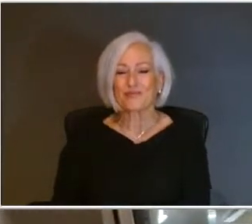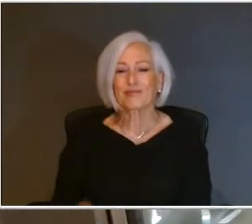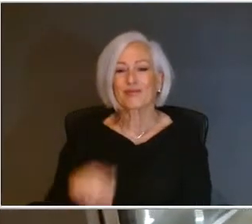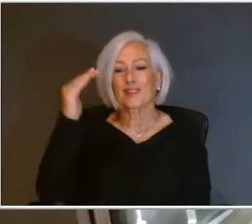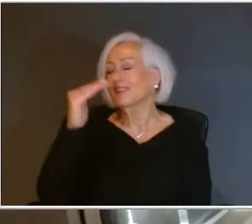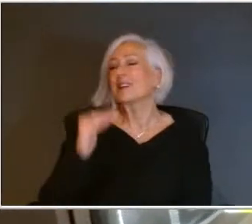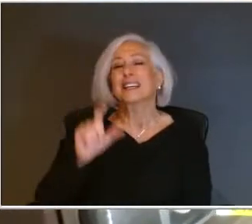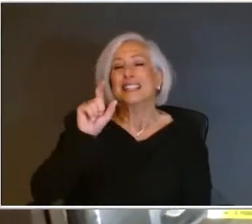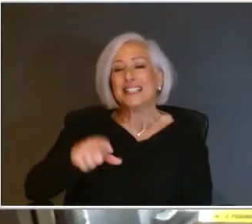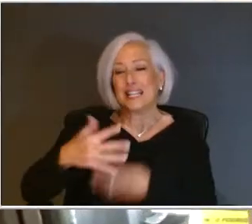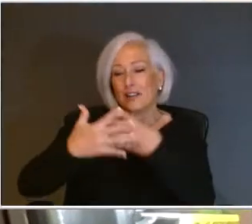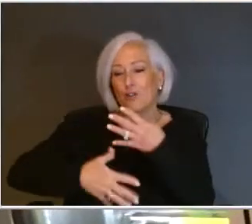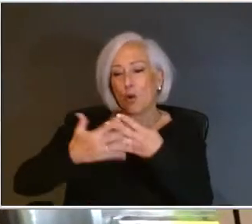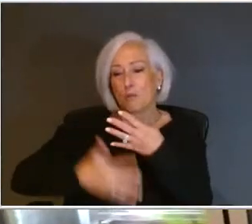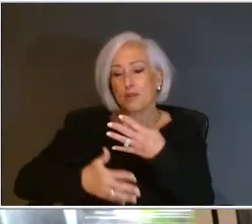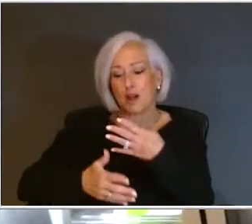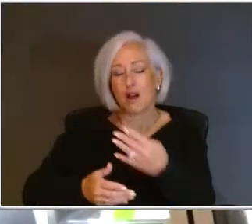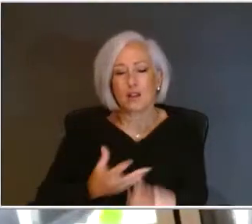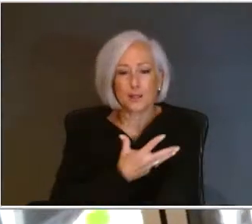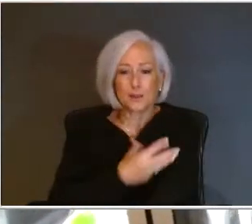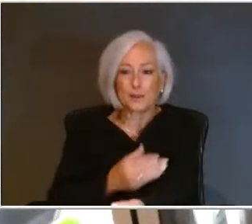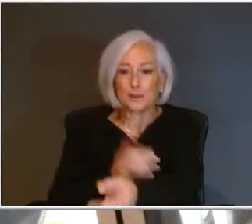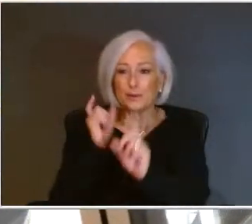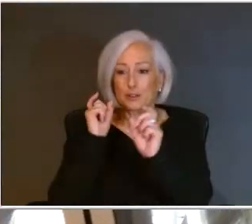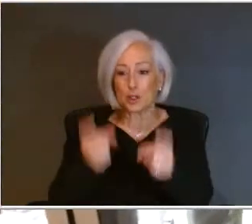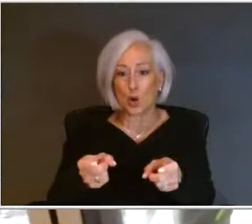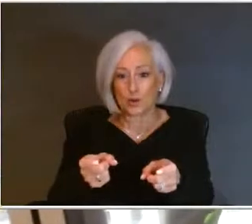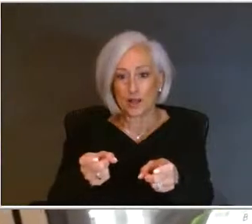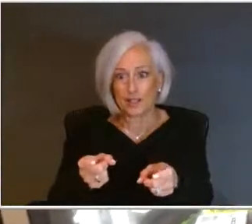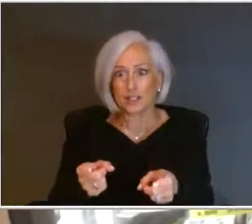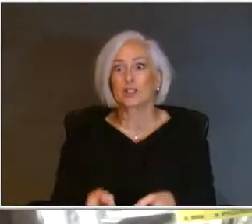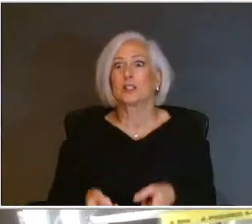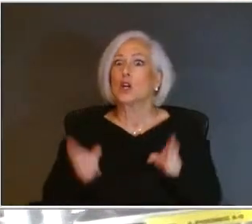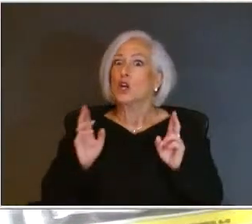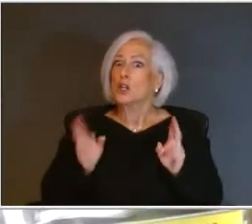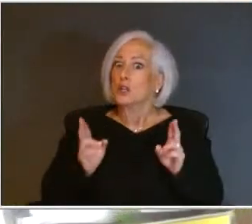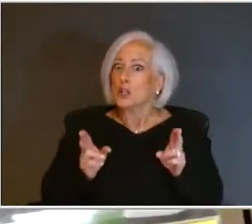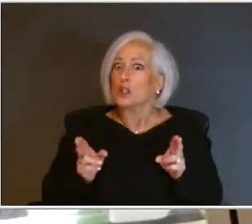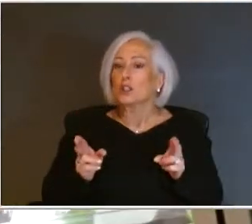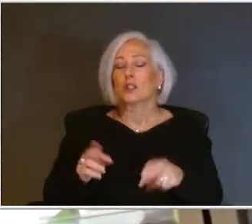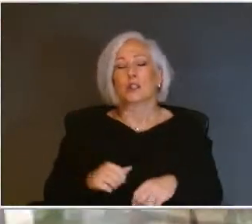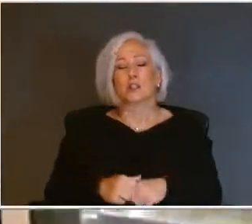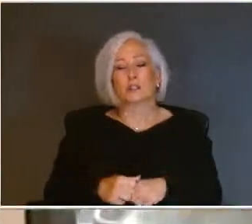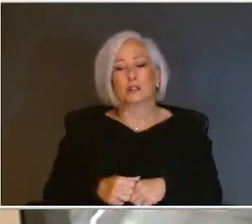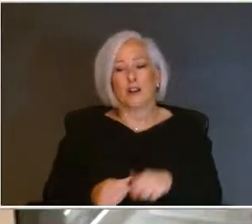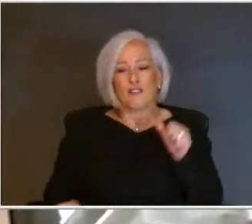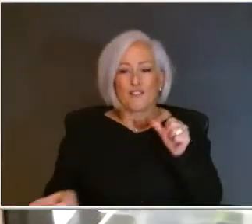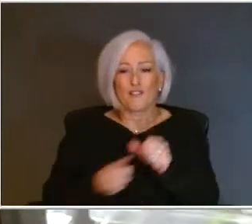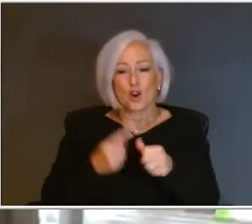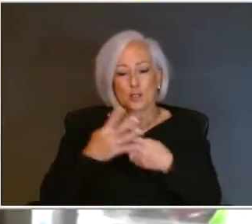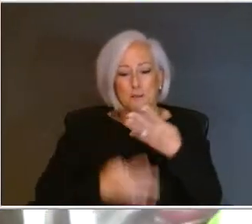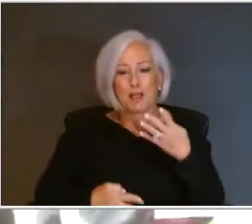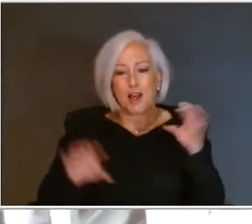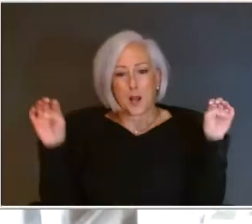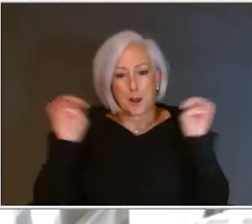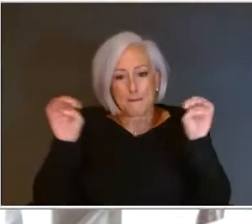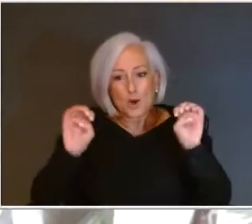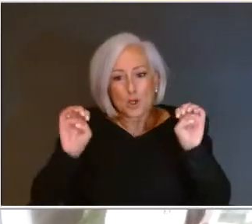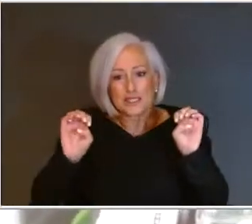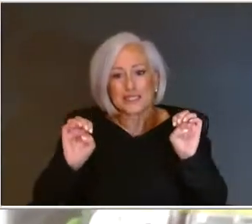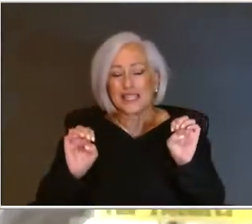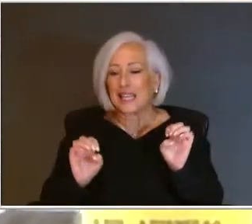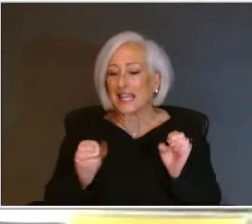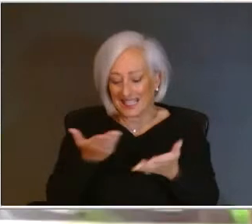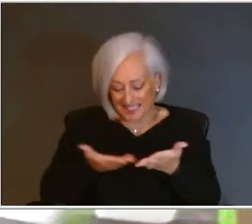just got more urgent. Community Blood Center has declared the first blood emergency of 2023. Supply is simply not